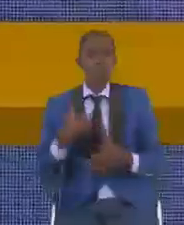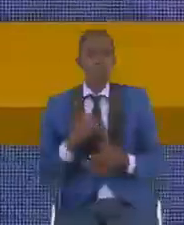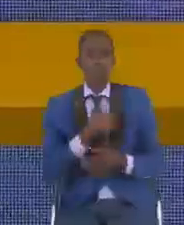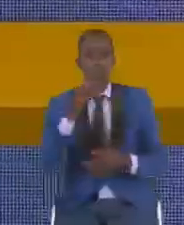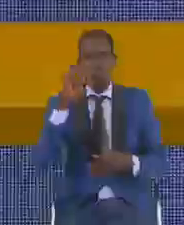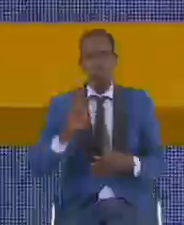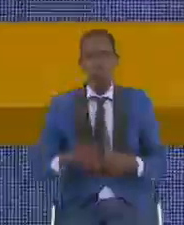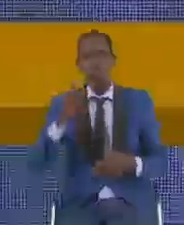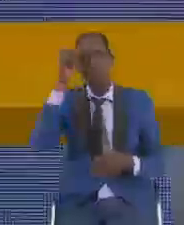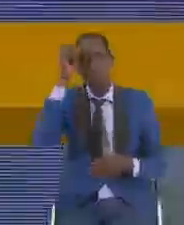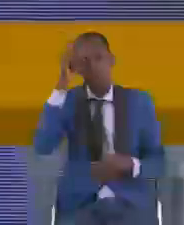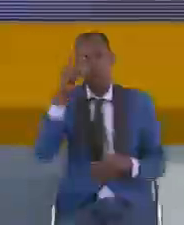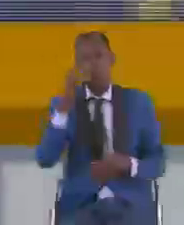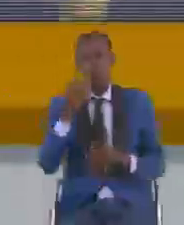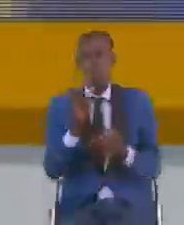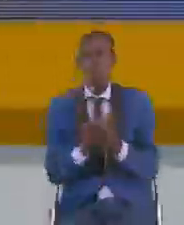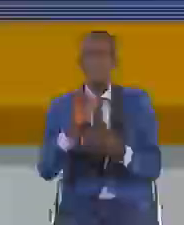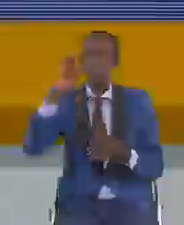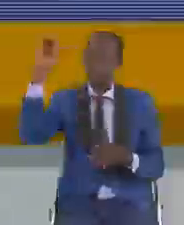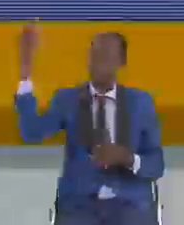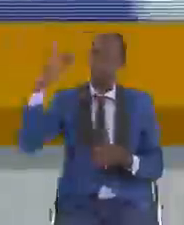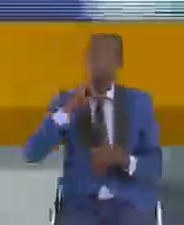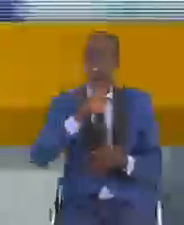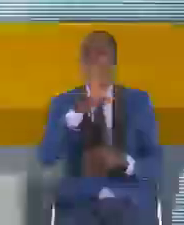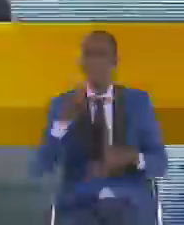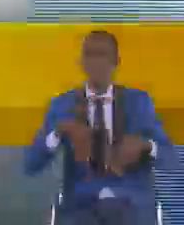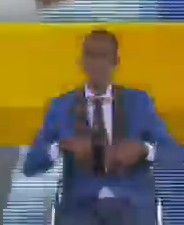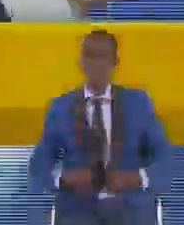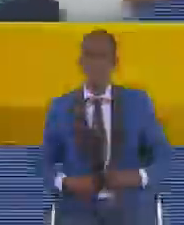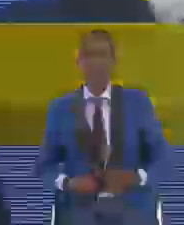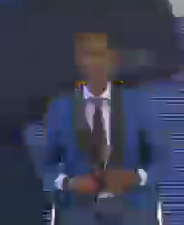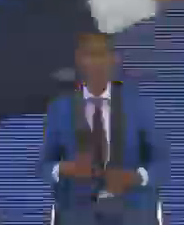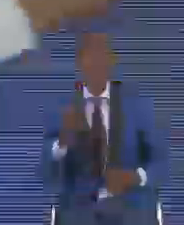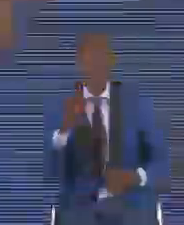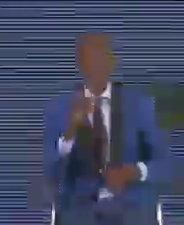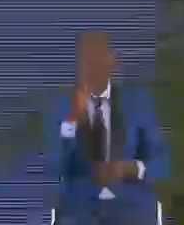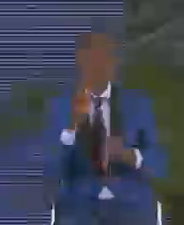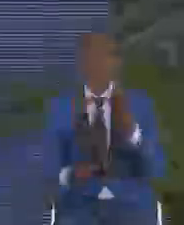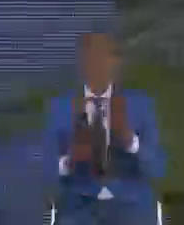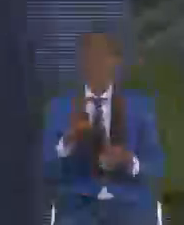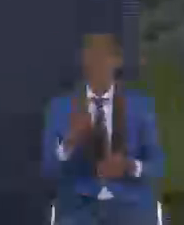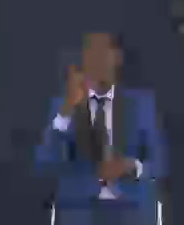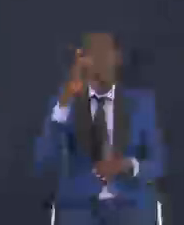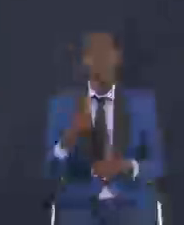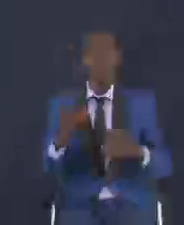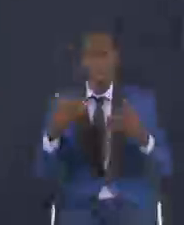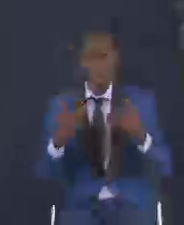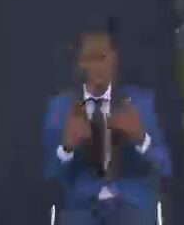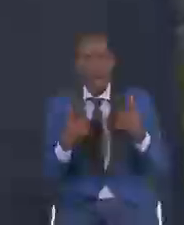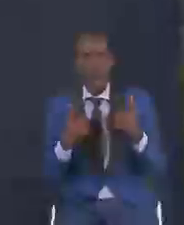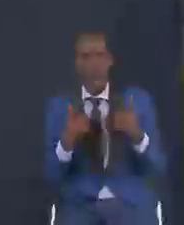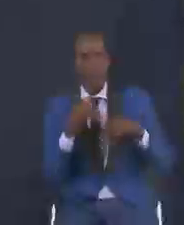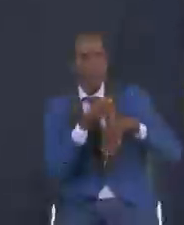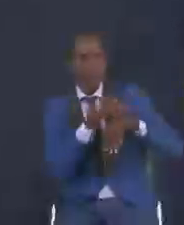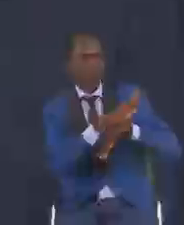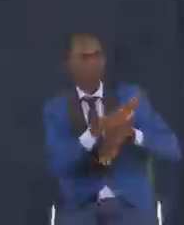understand, grace is never tired. So, if God has sent grace to assist